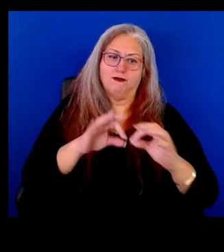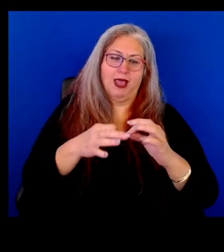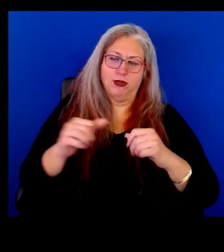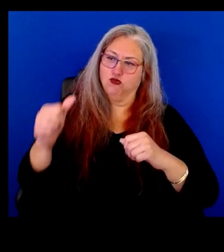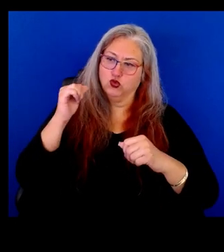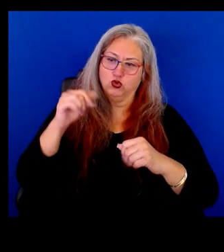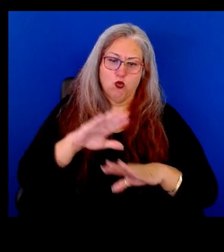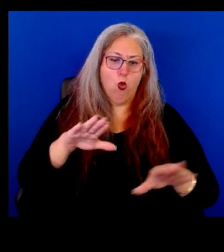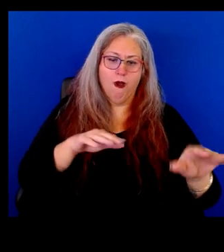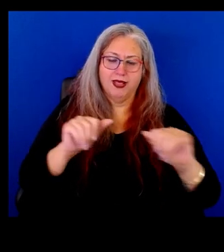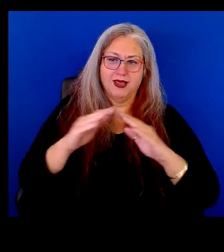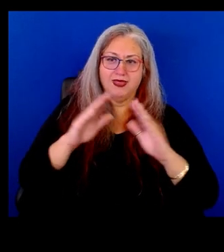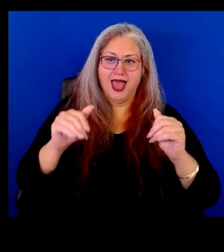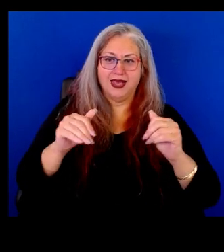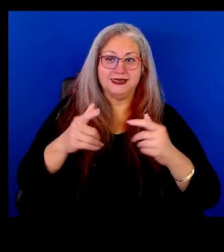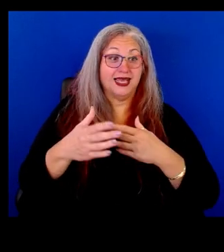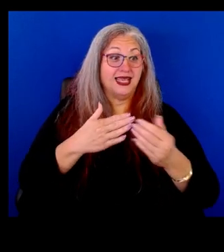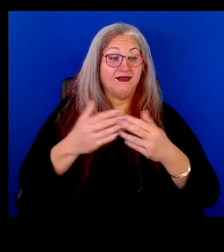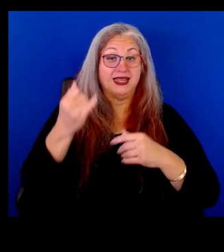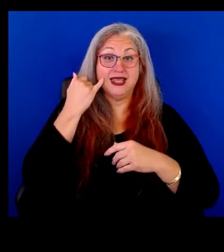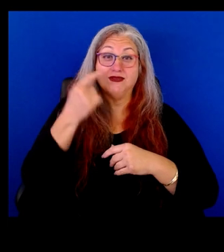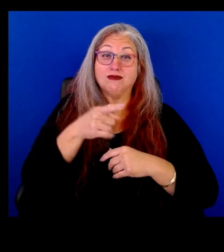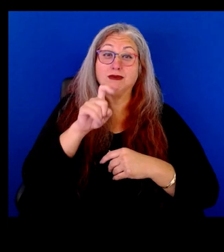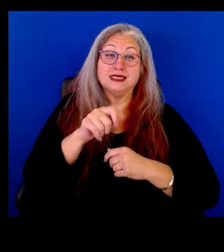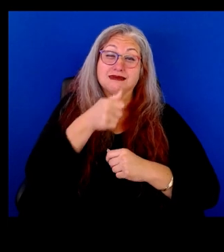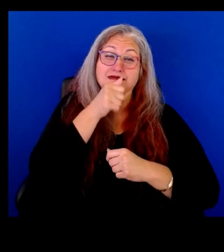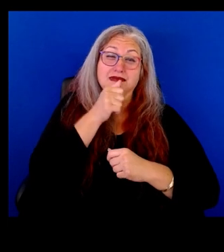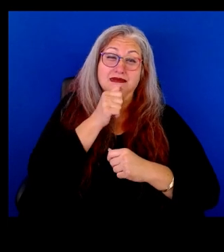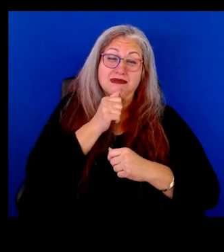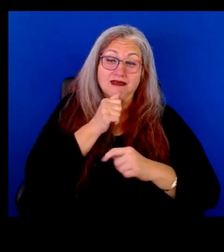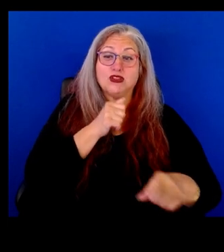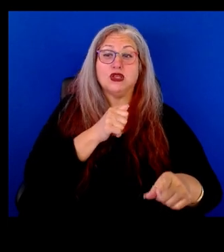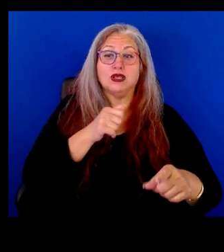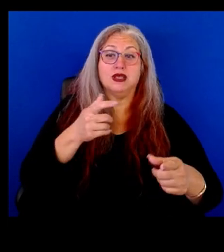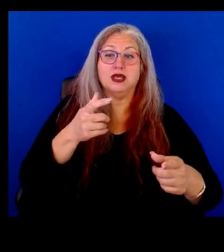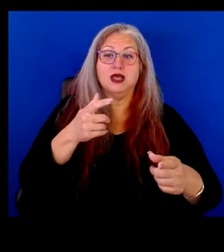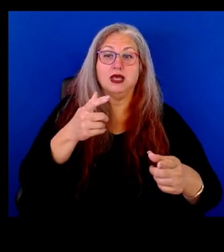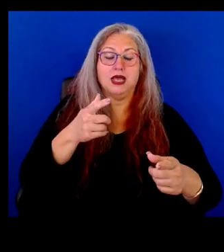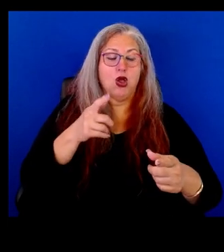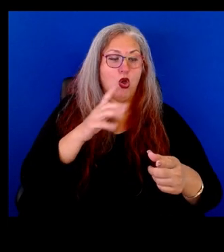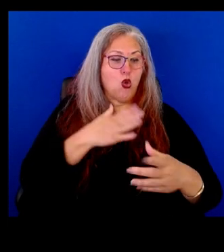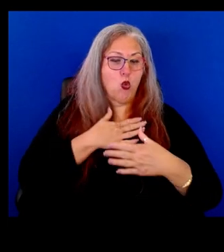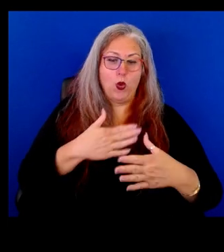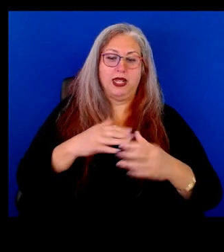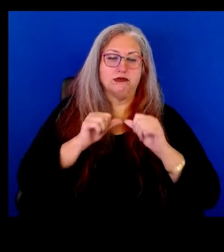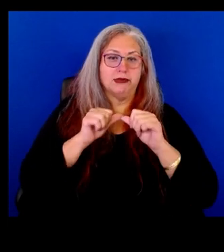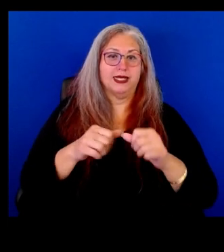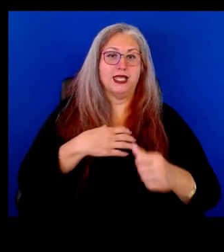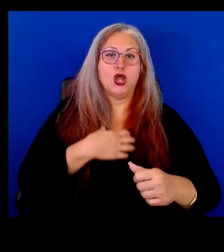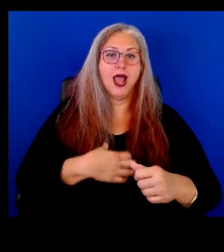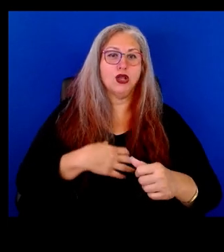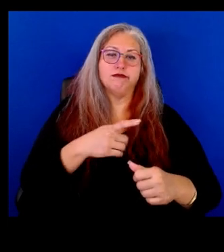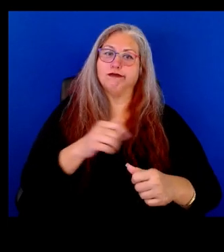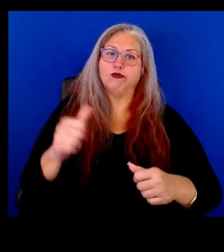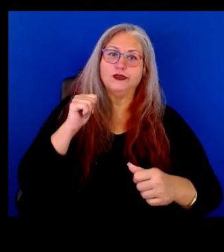to leave the house, and it was something, even if they had to suffer from more hunger, they